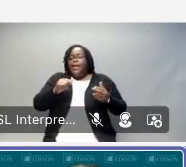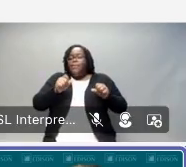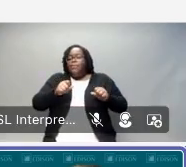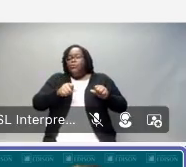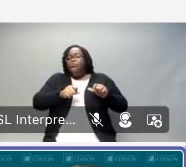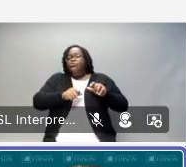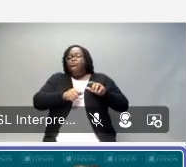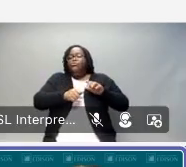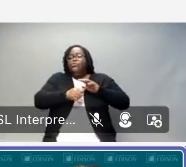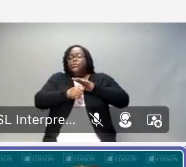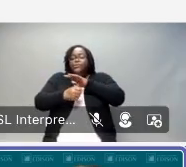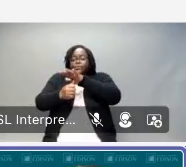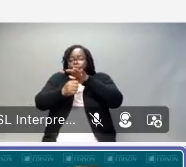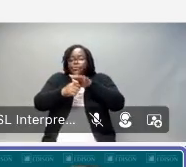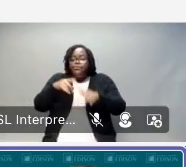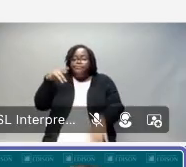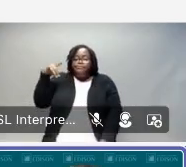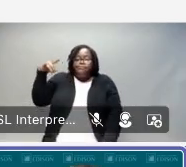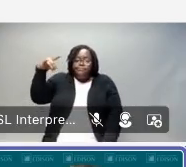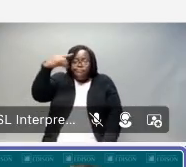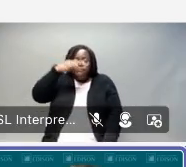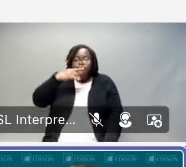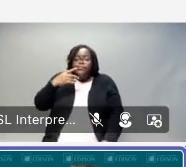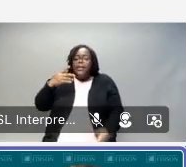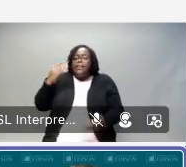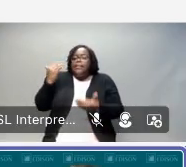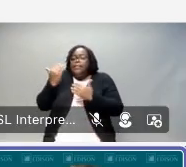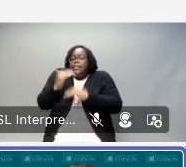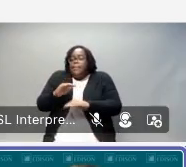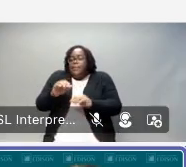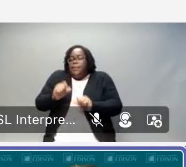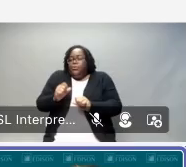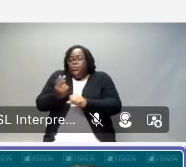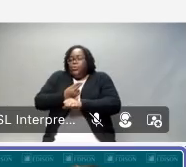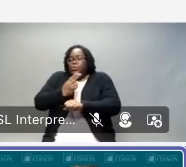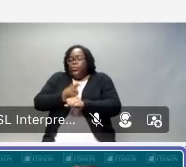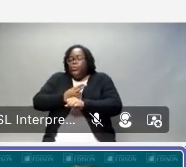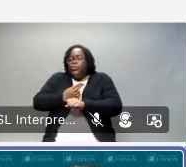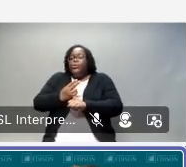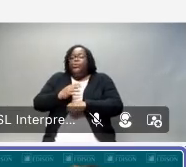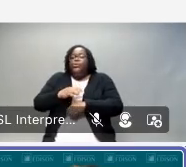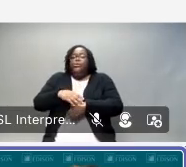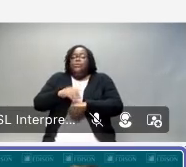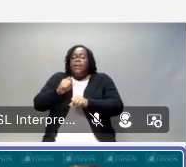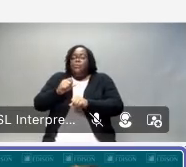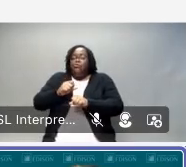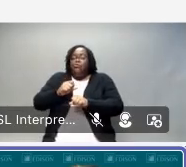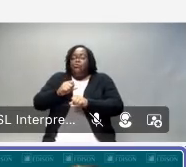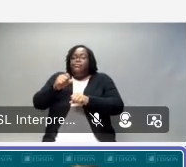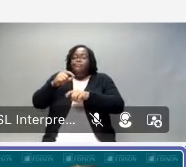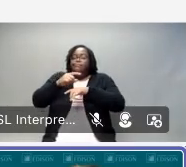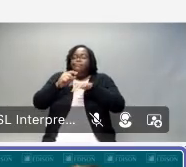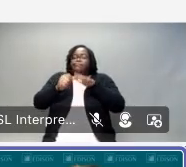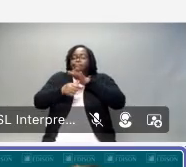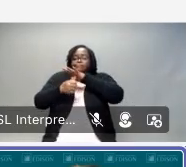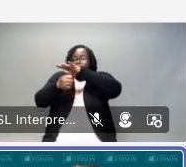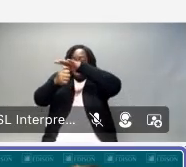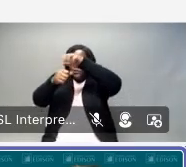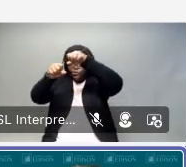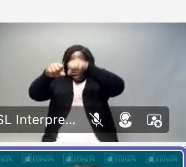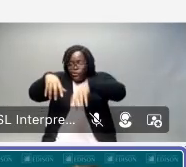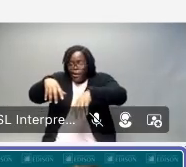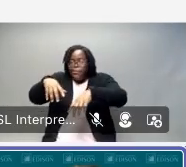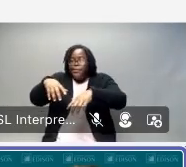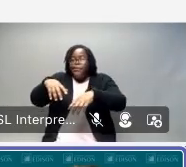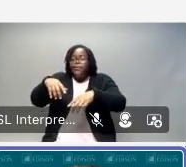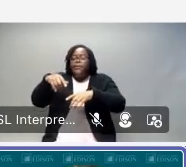be limited. Their effectiveness is limited in making airdrops that are targeted and